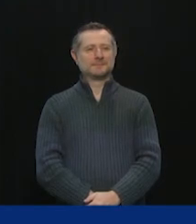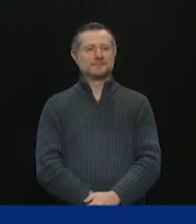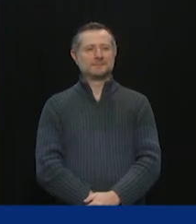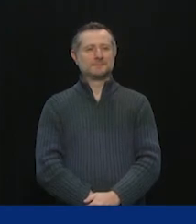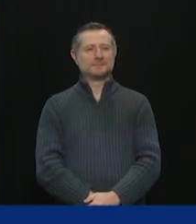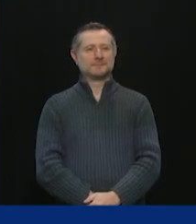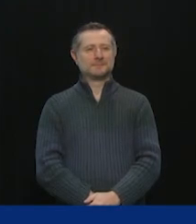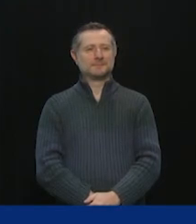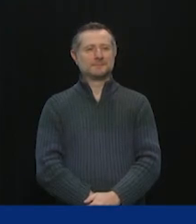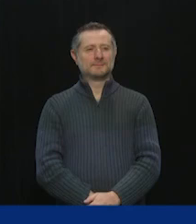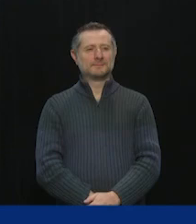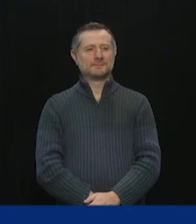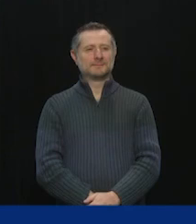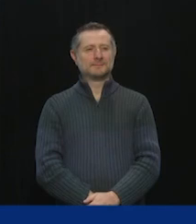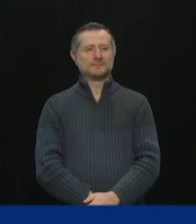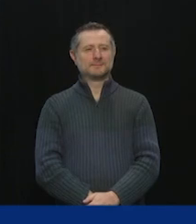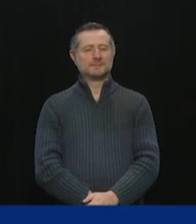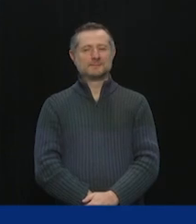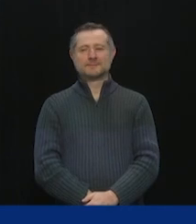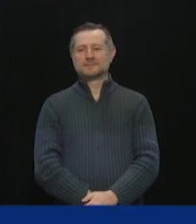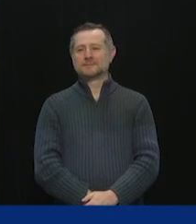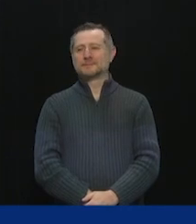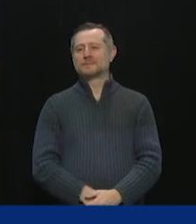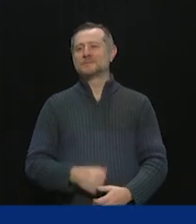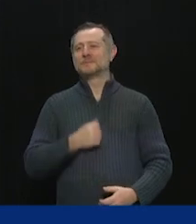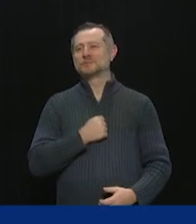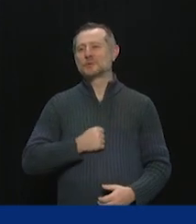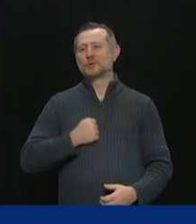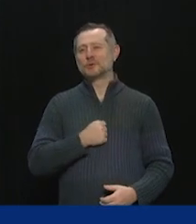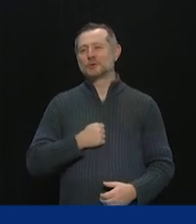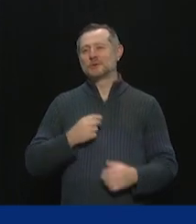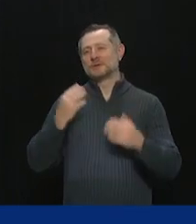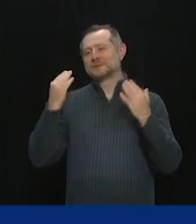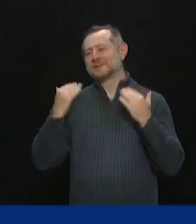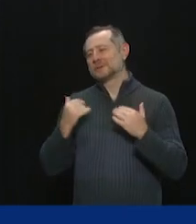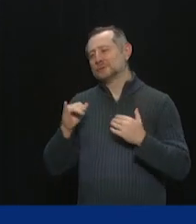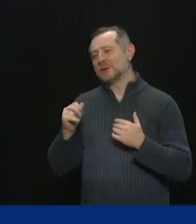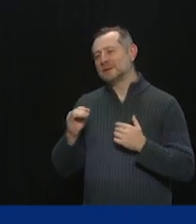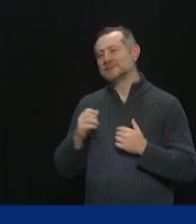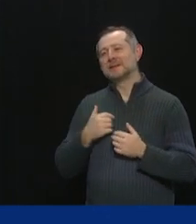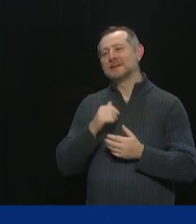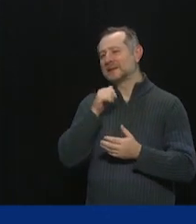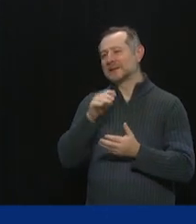Sorry, Sister Janice, I just didn't listen real well when you're talking about how to write nicer.